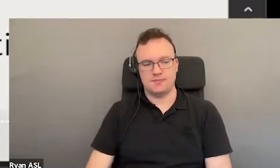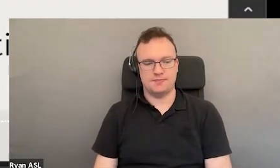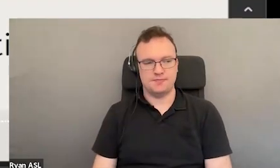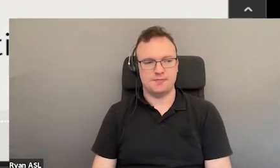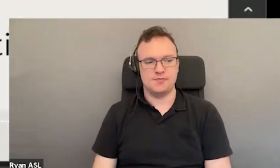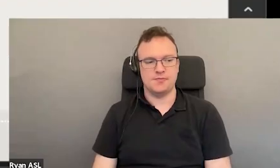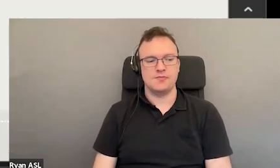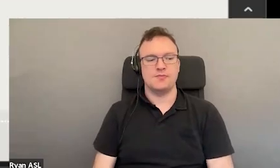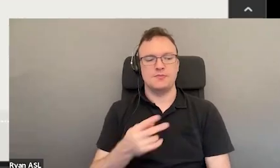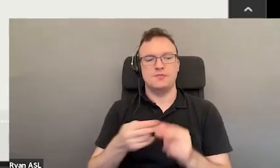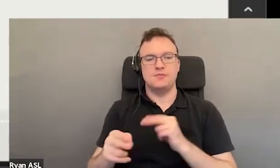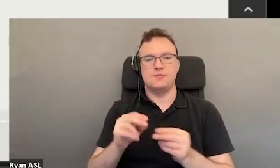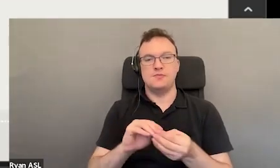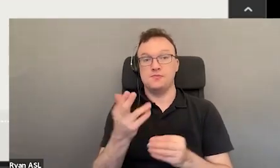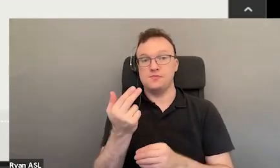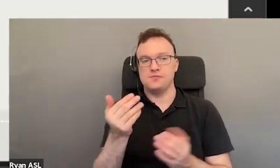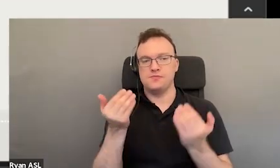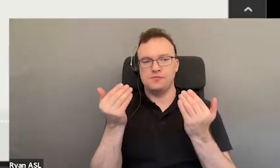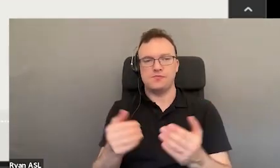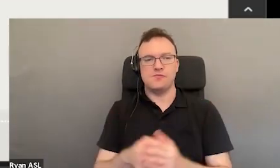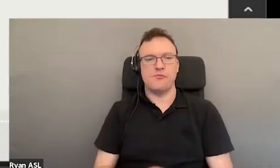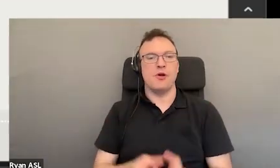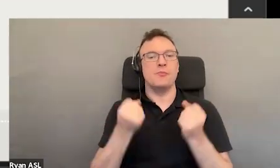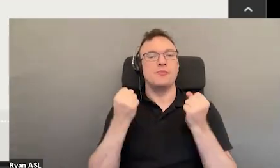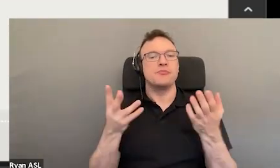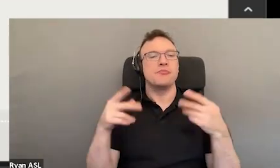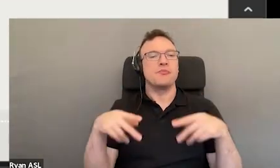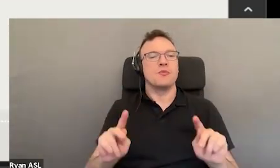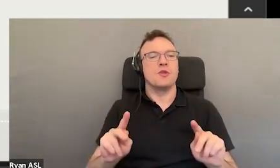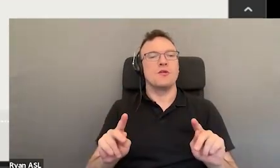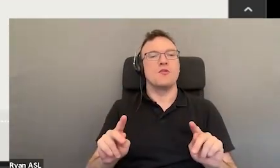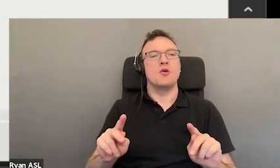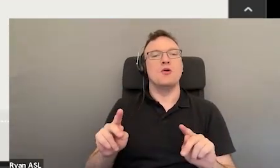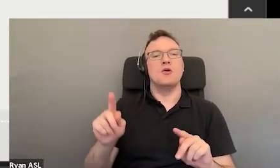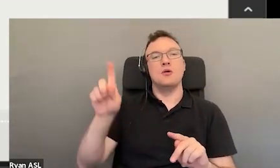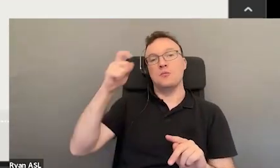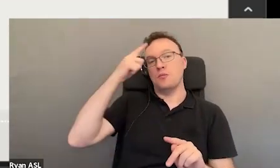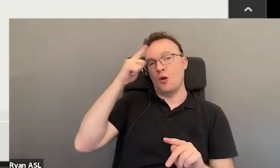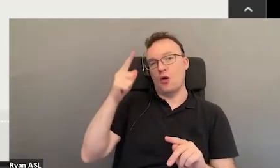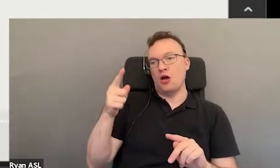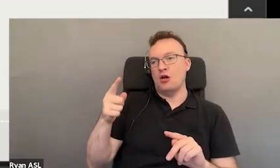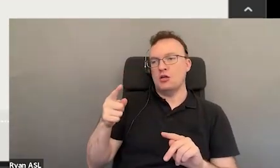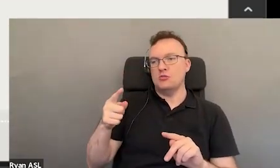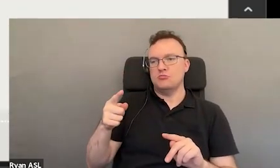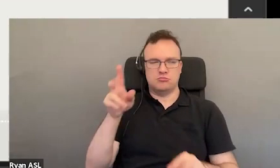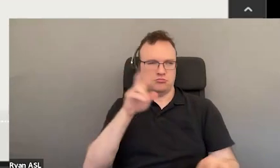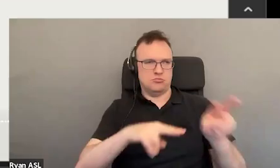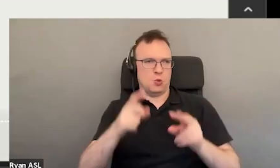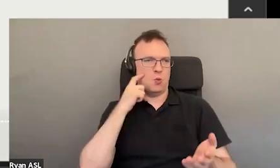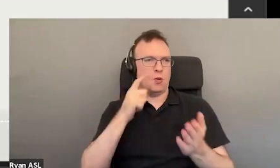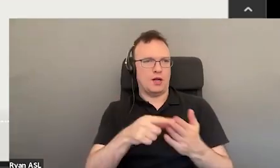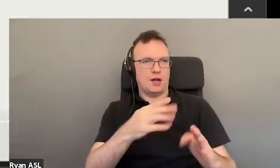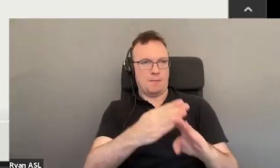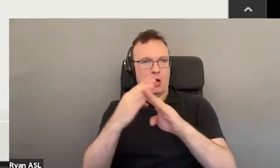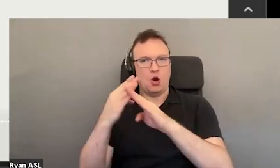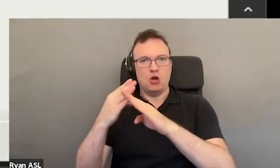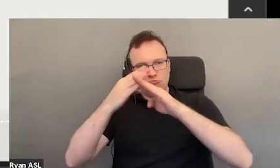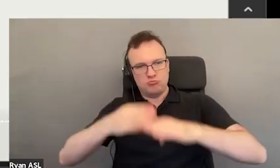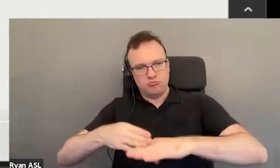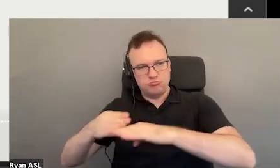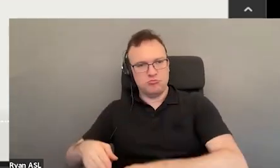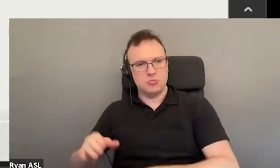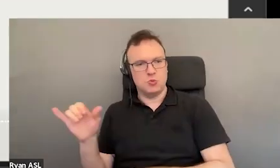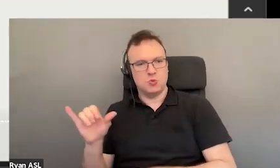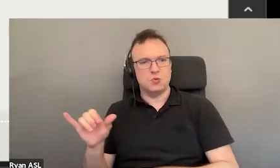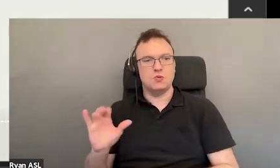Slide 13, moving right along. There are many opportunities for employers to address barriers to inclusive employment. For